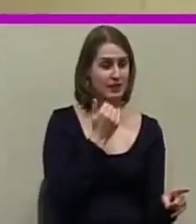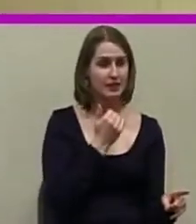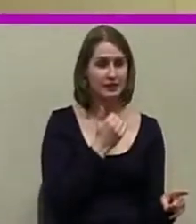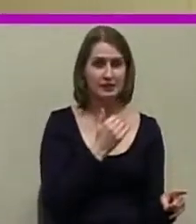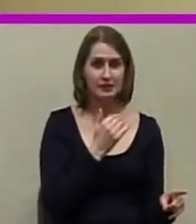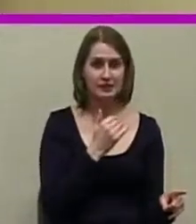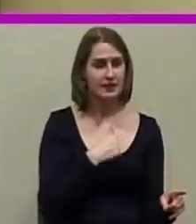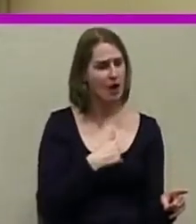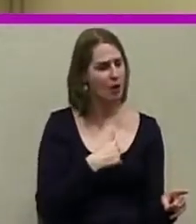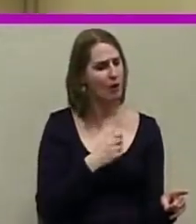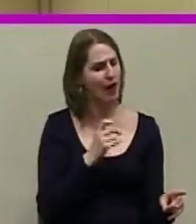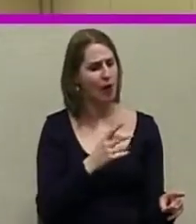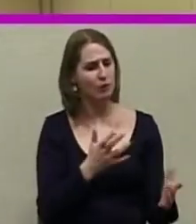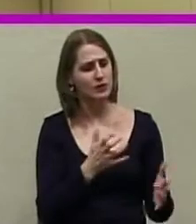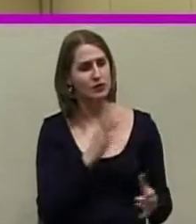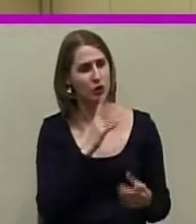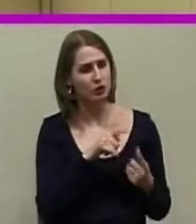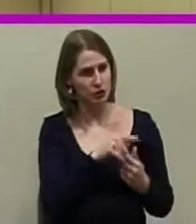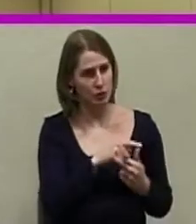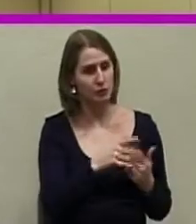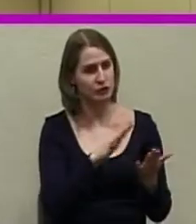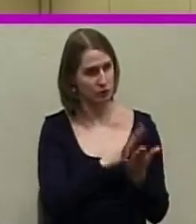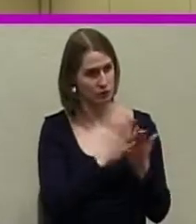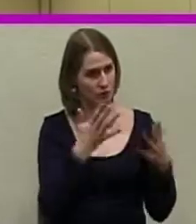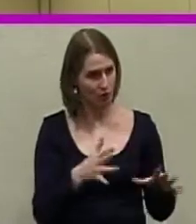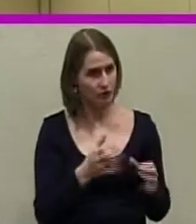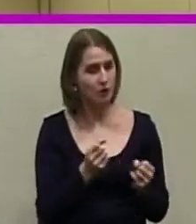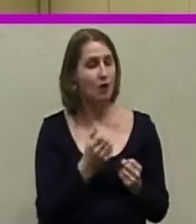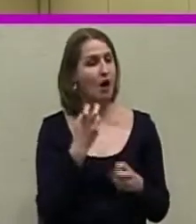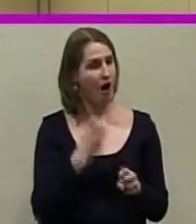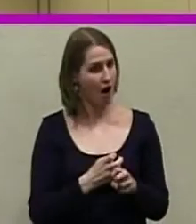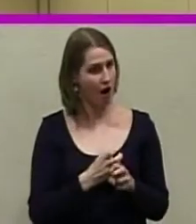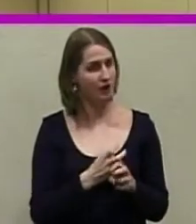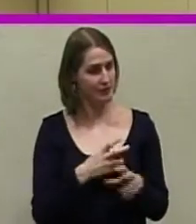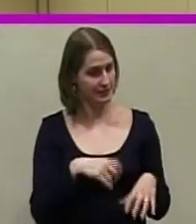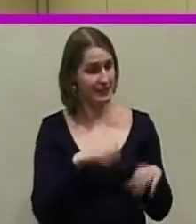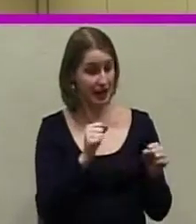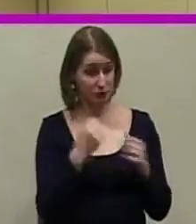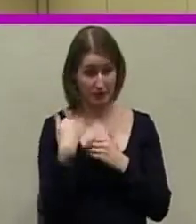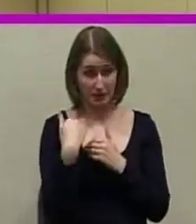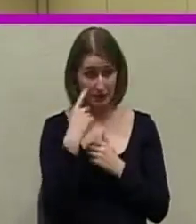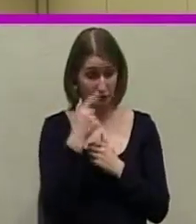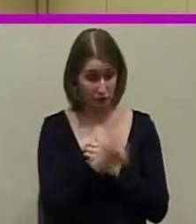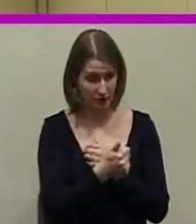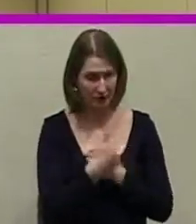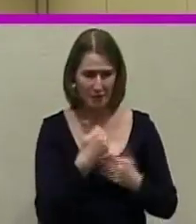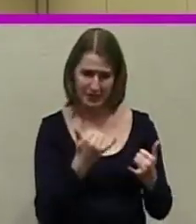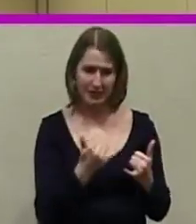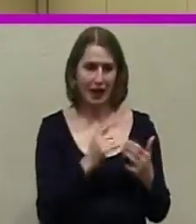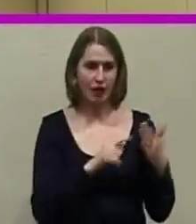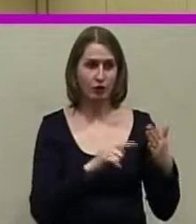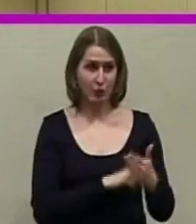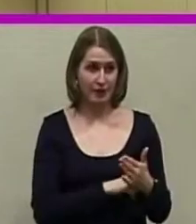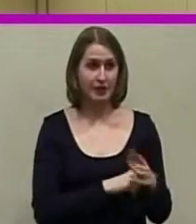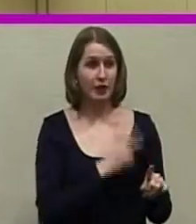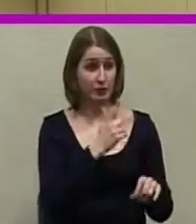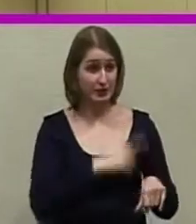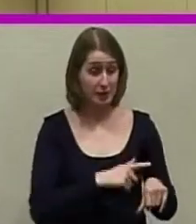out when school's over. Okay? You know, I know it's hard for you to take responsibility for yourself, but today I corrected you 3 times, and twice you accepted it without saying a